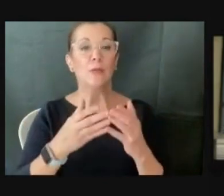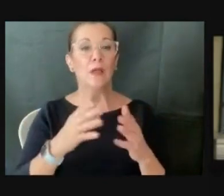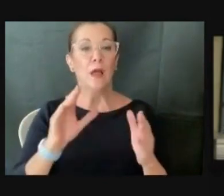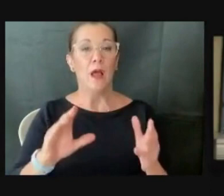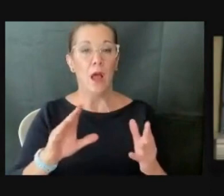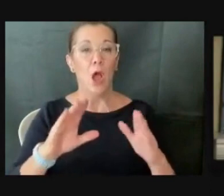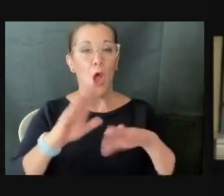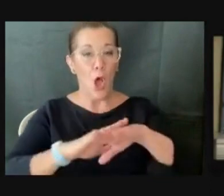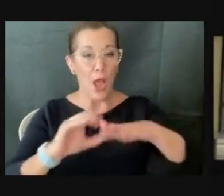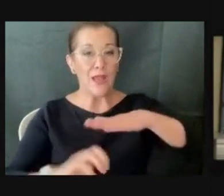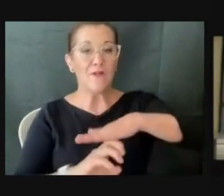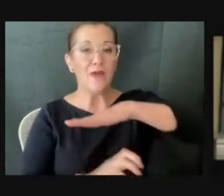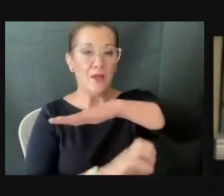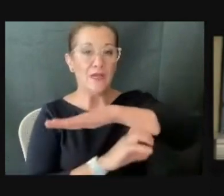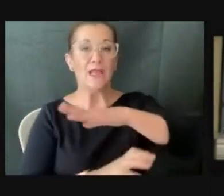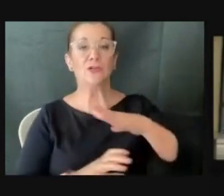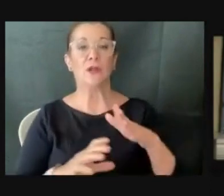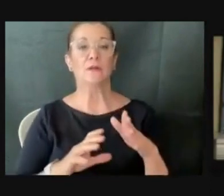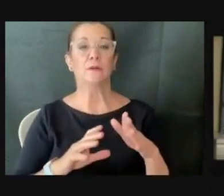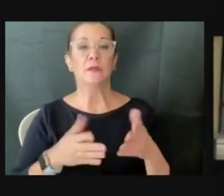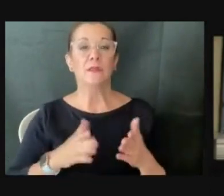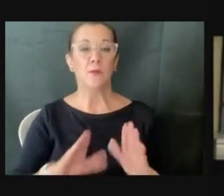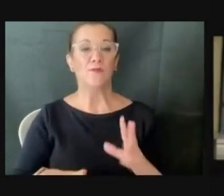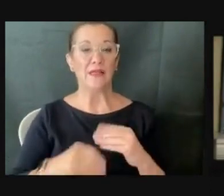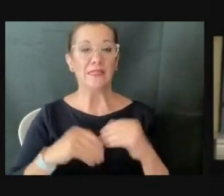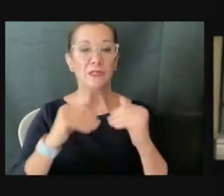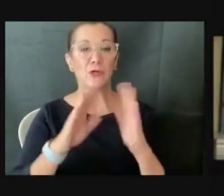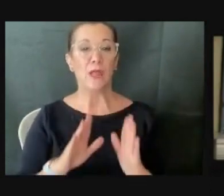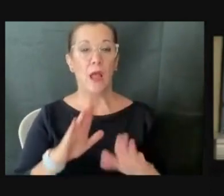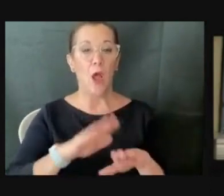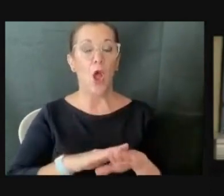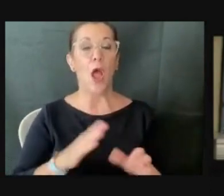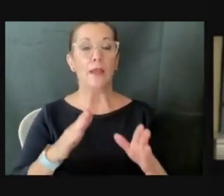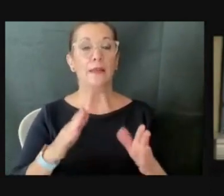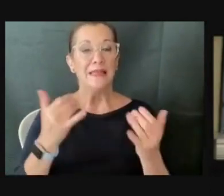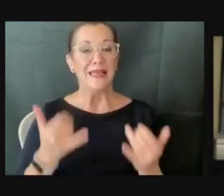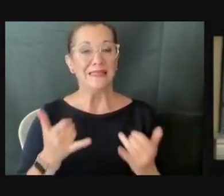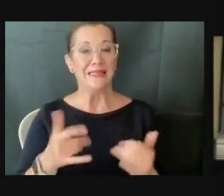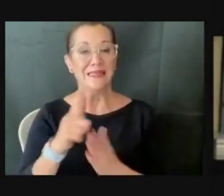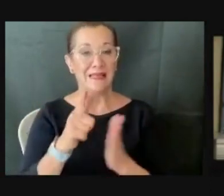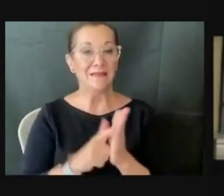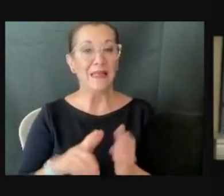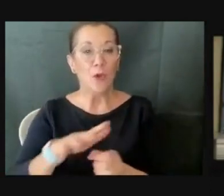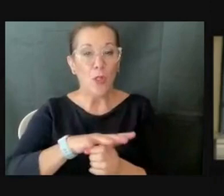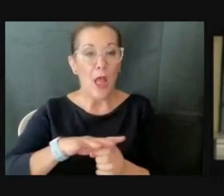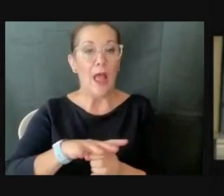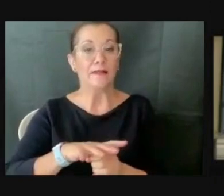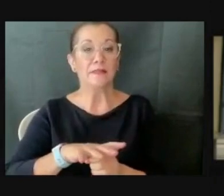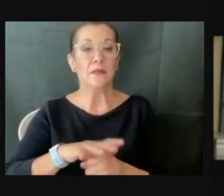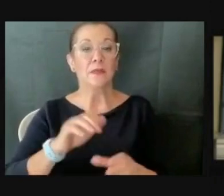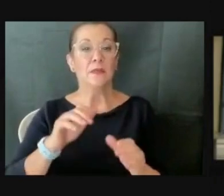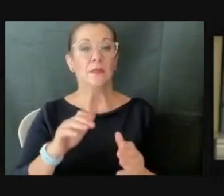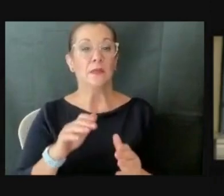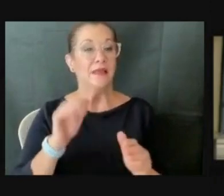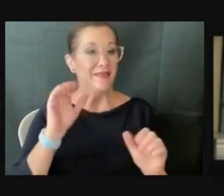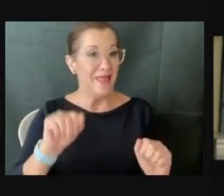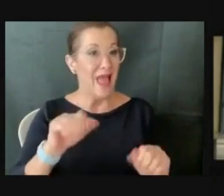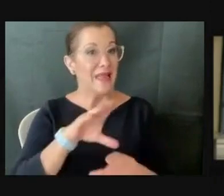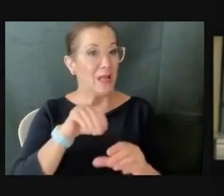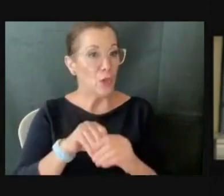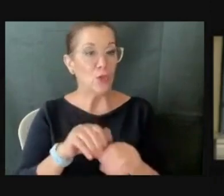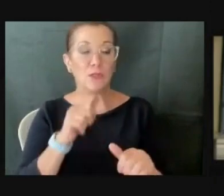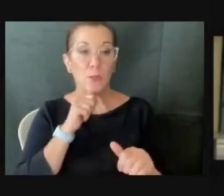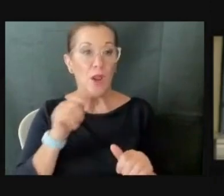housing on existing legal lots with a primary dwelling. And those must include a private entrance, a